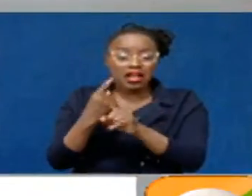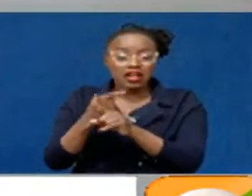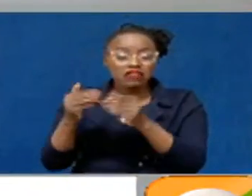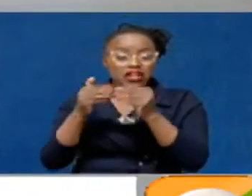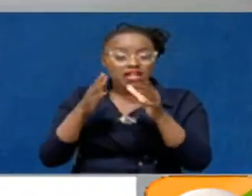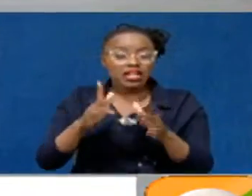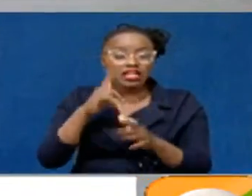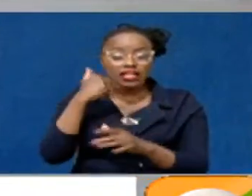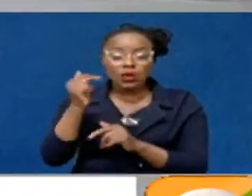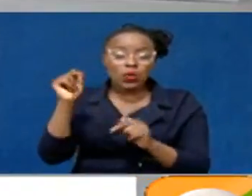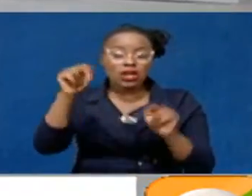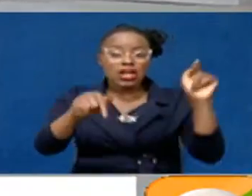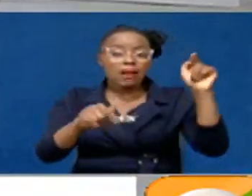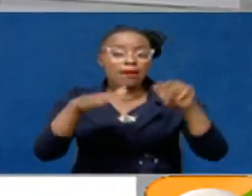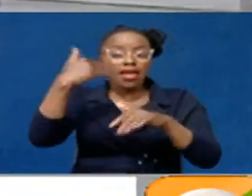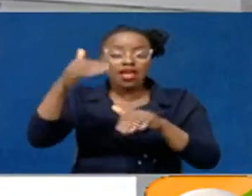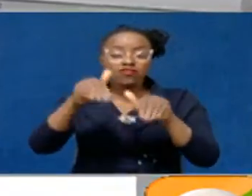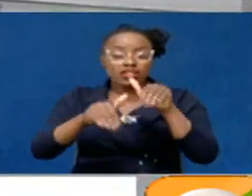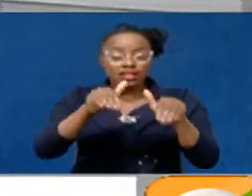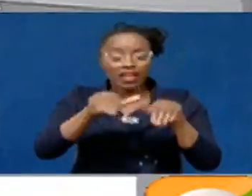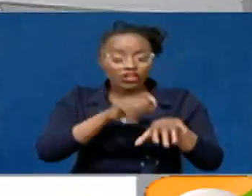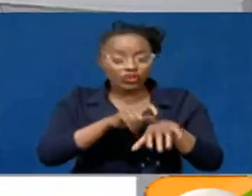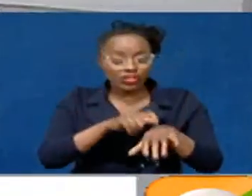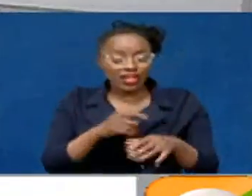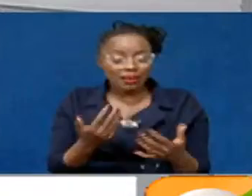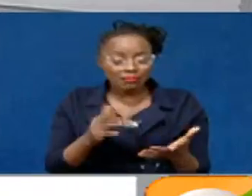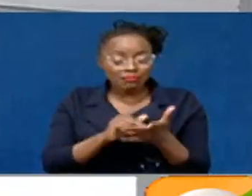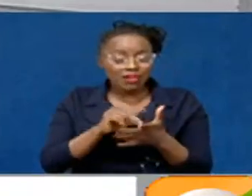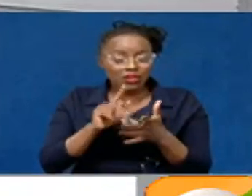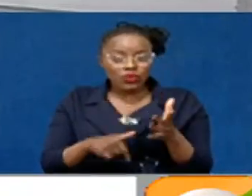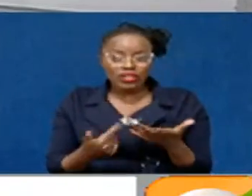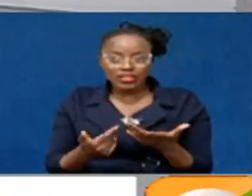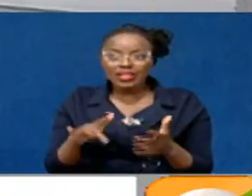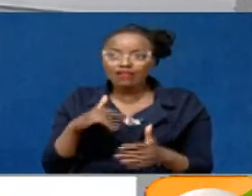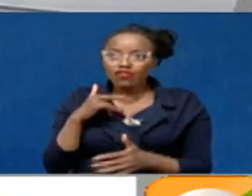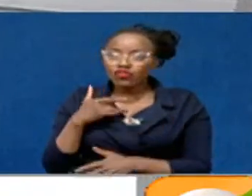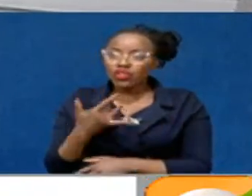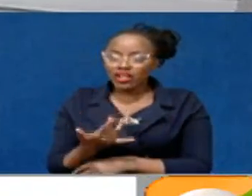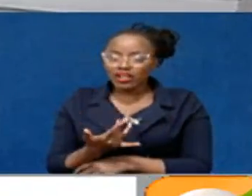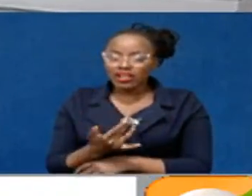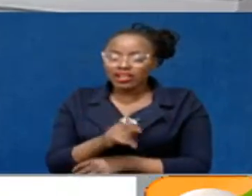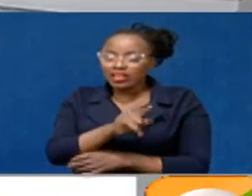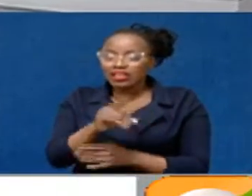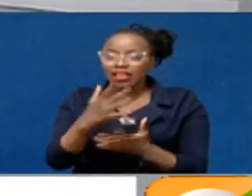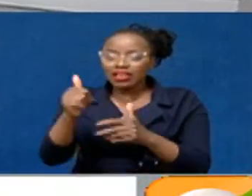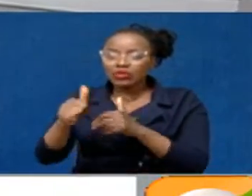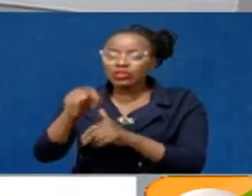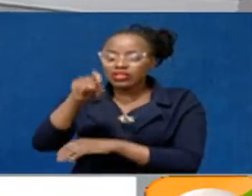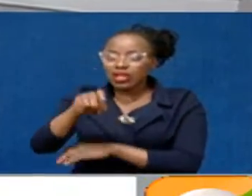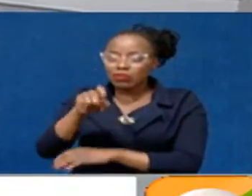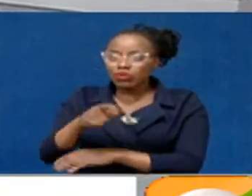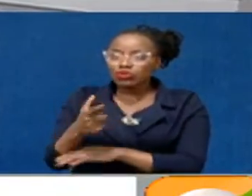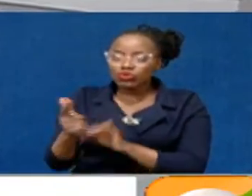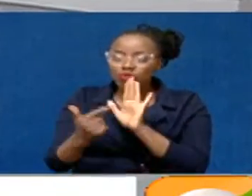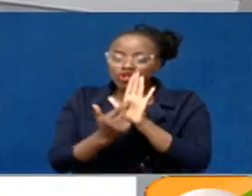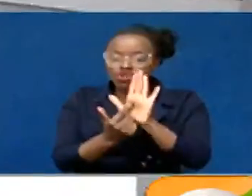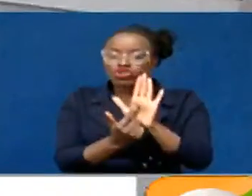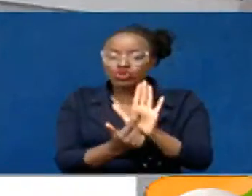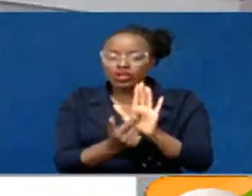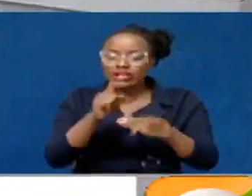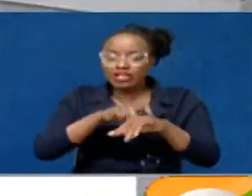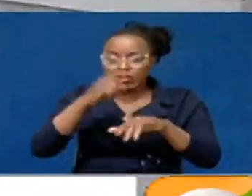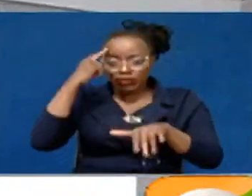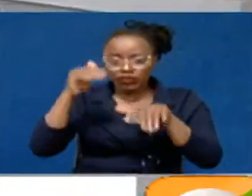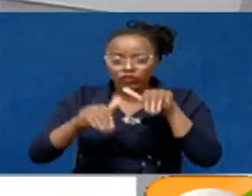that present themselves every election cycle. So it, in a sense, the kind of things we place premium on